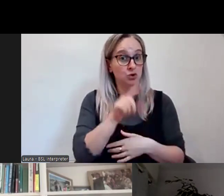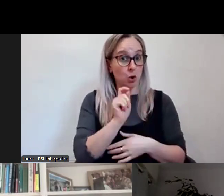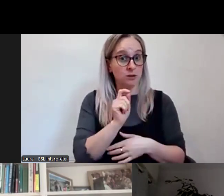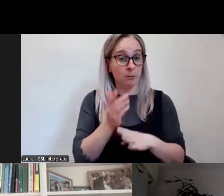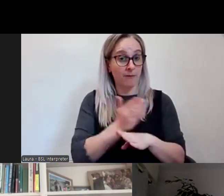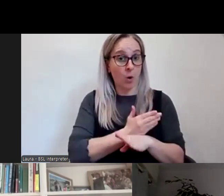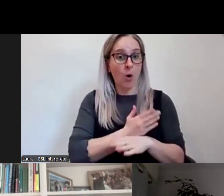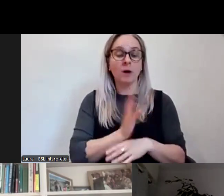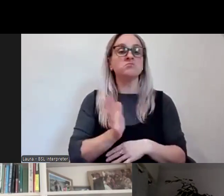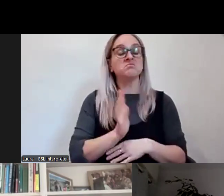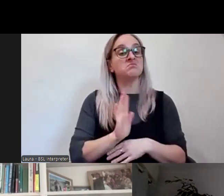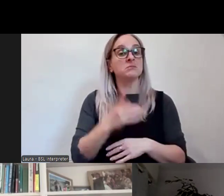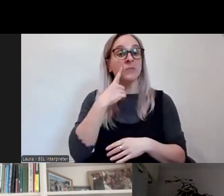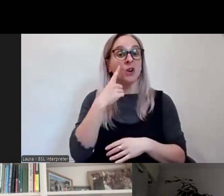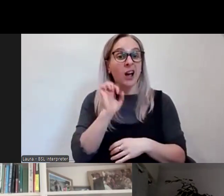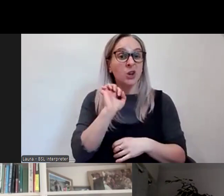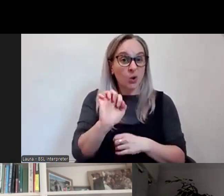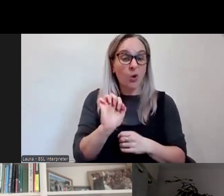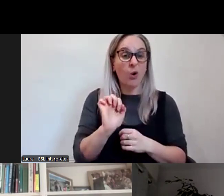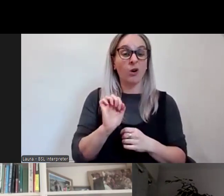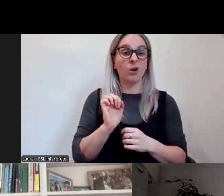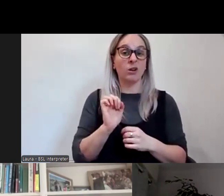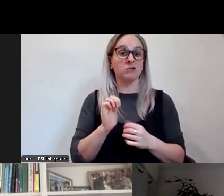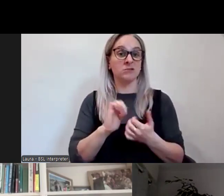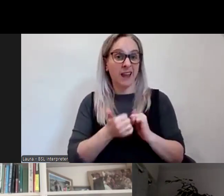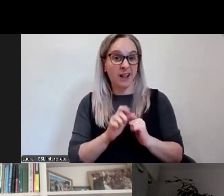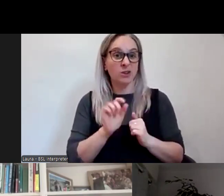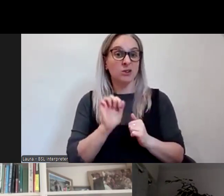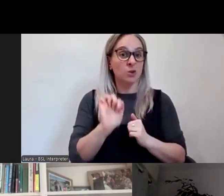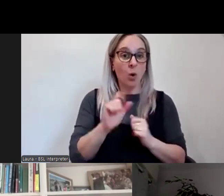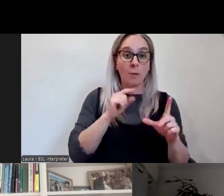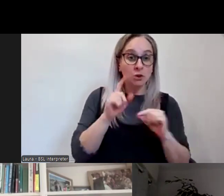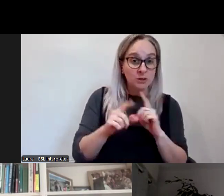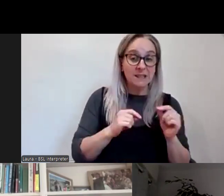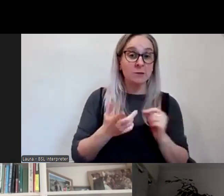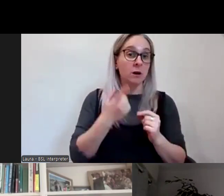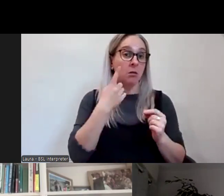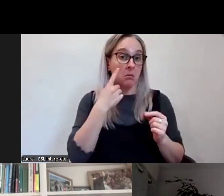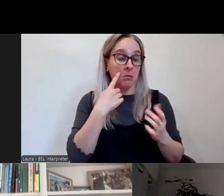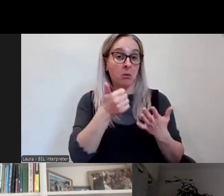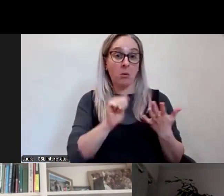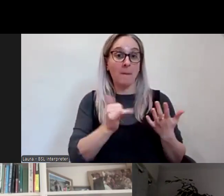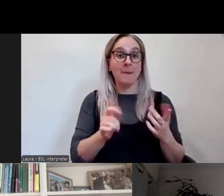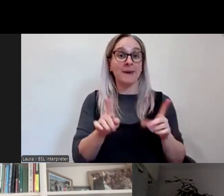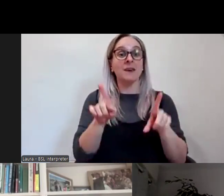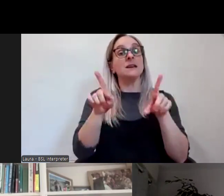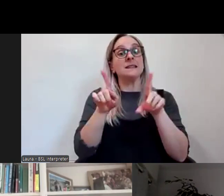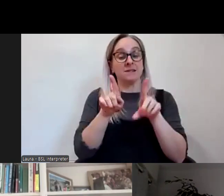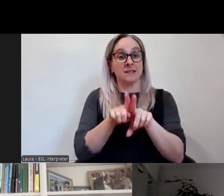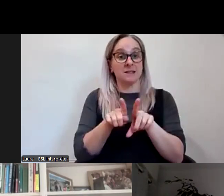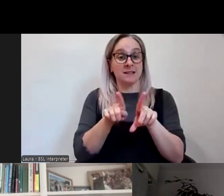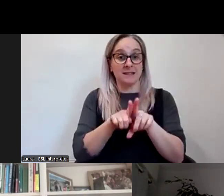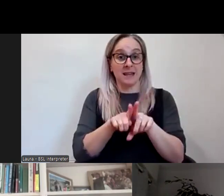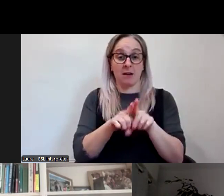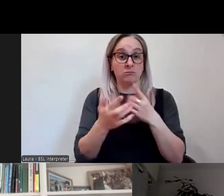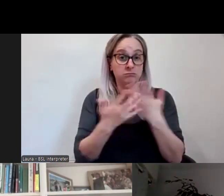terms of the opportunities. There's a juggling act with the cohort. Sometimes we'll get multiple requests for the same secondment, but it's